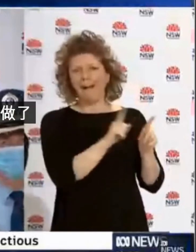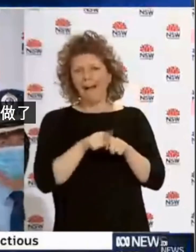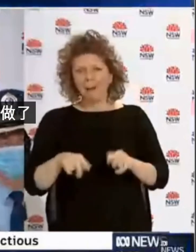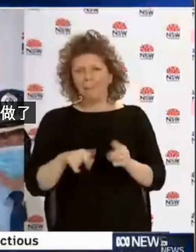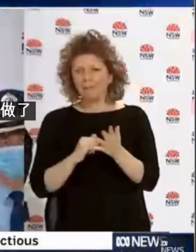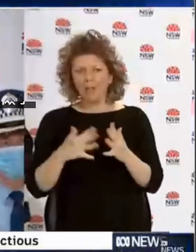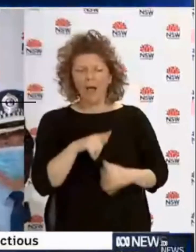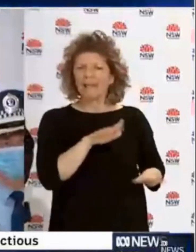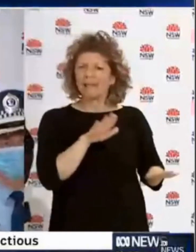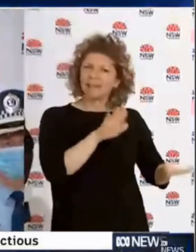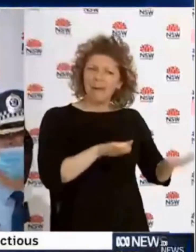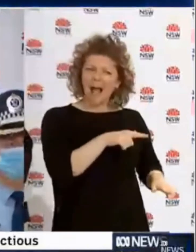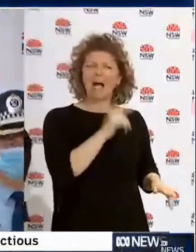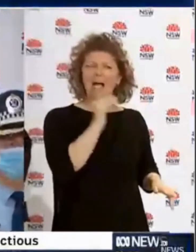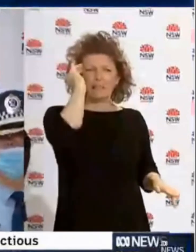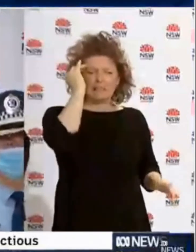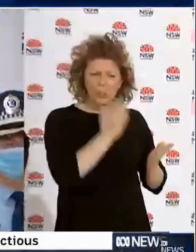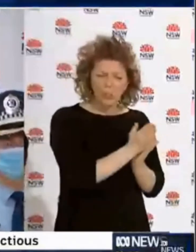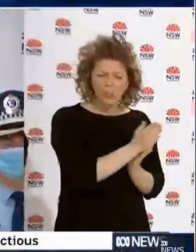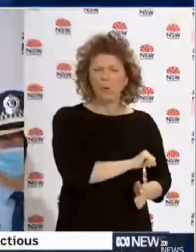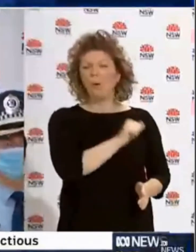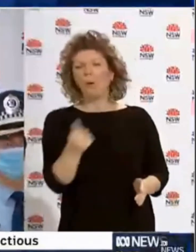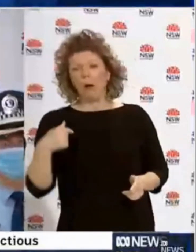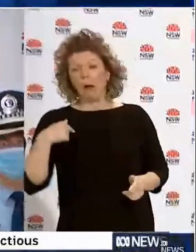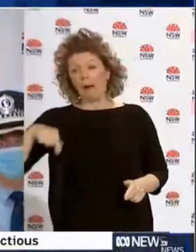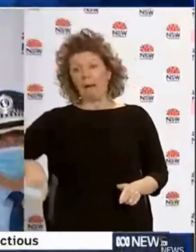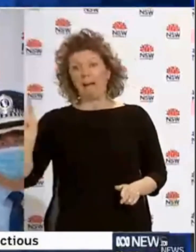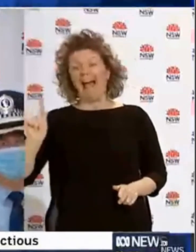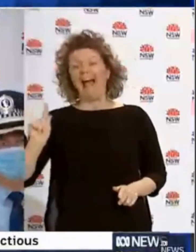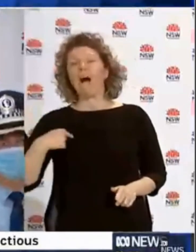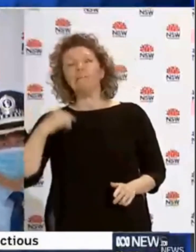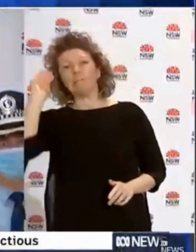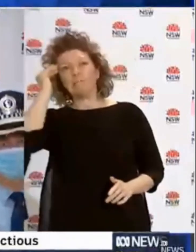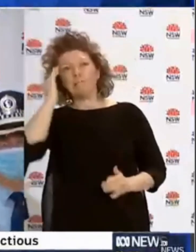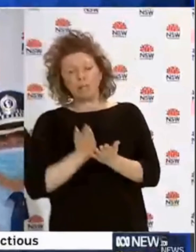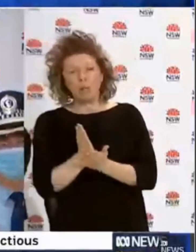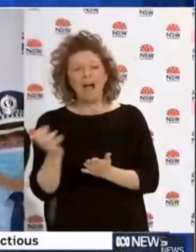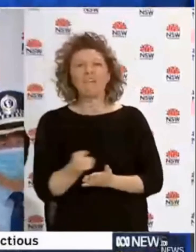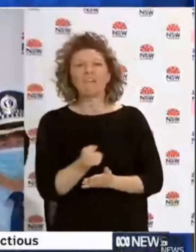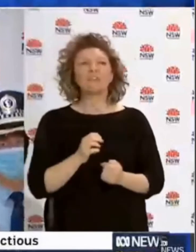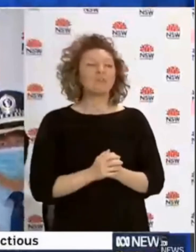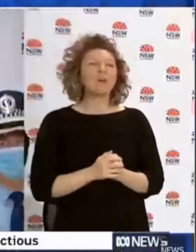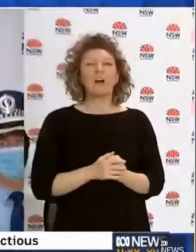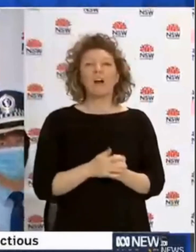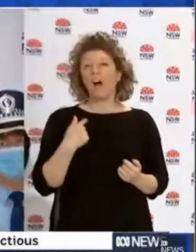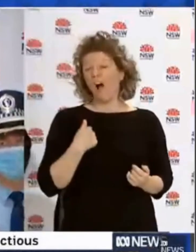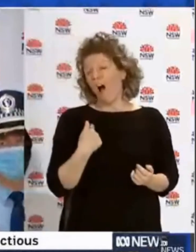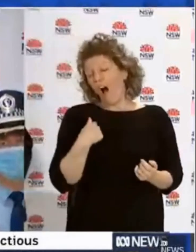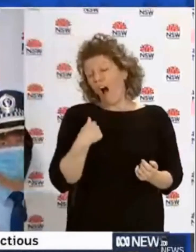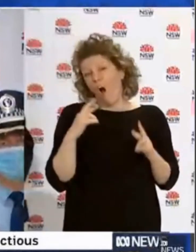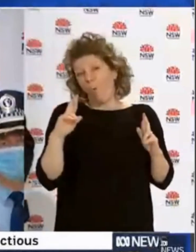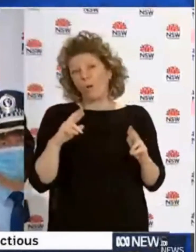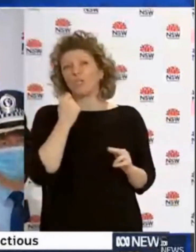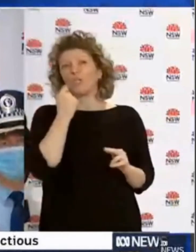similar things to what we've done, and we'll continue to do it. But I'd love to just have people. I'd love to be standing here in a couple of weeks and say